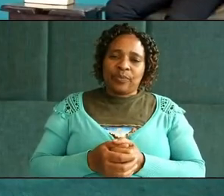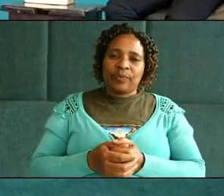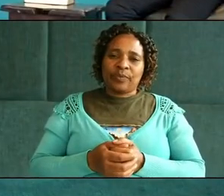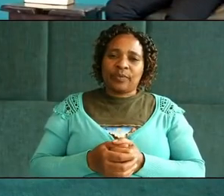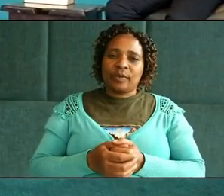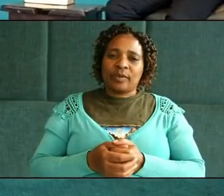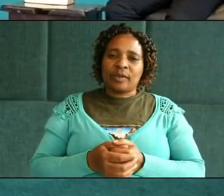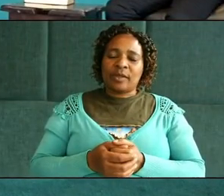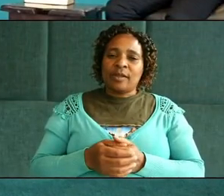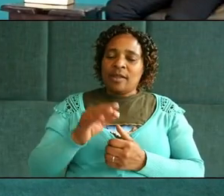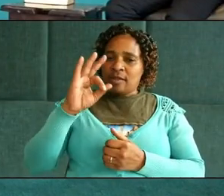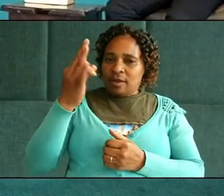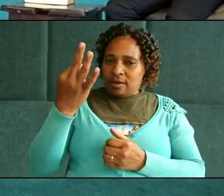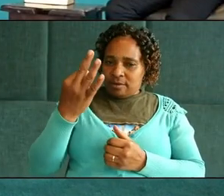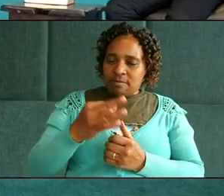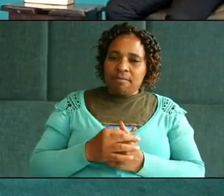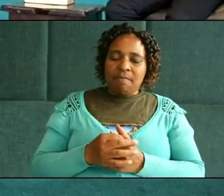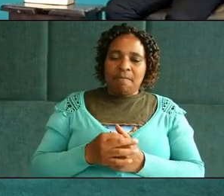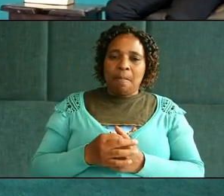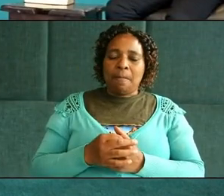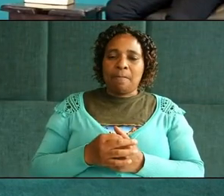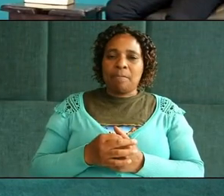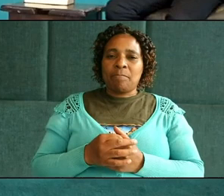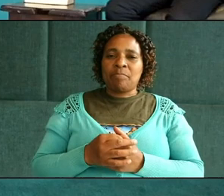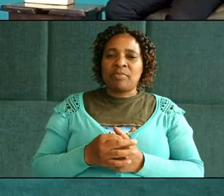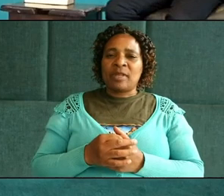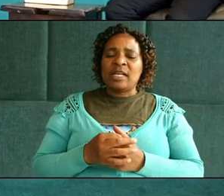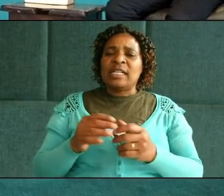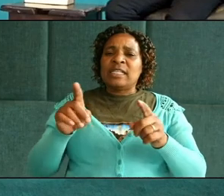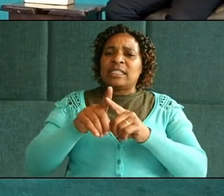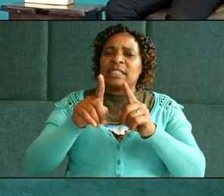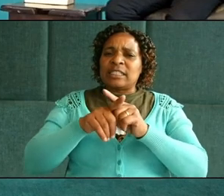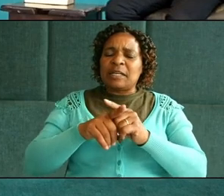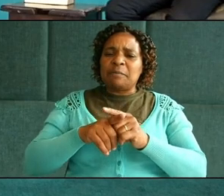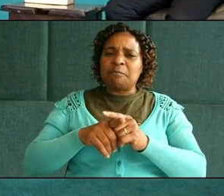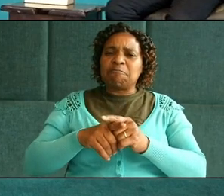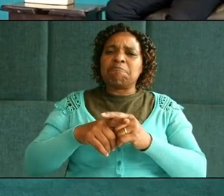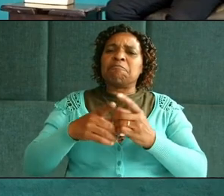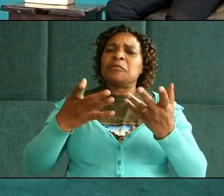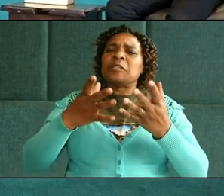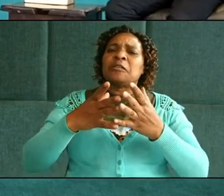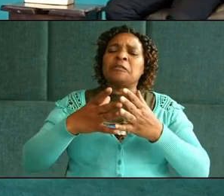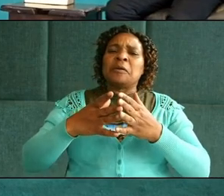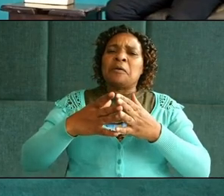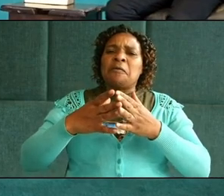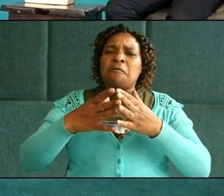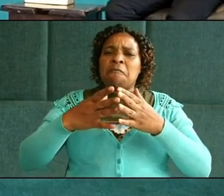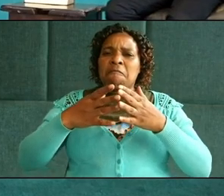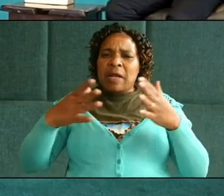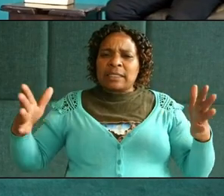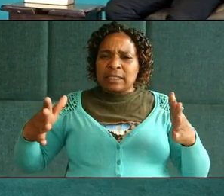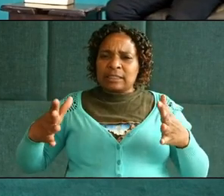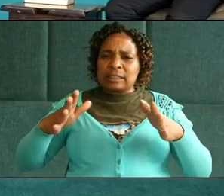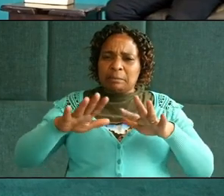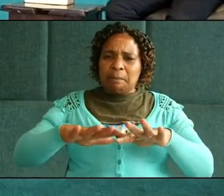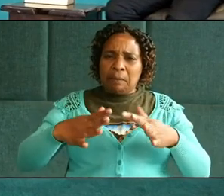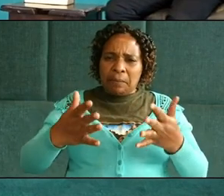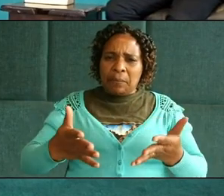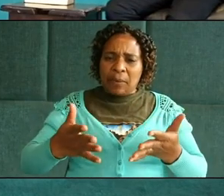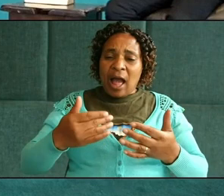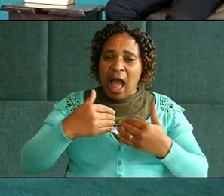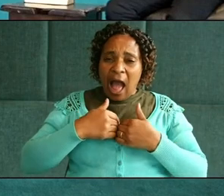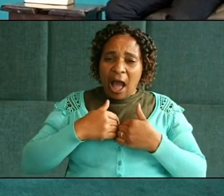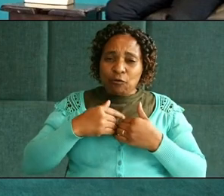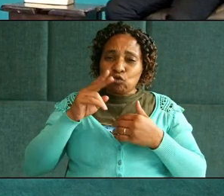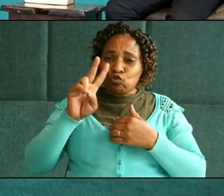The third one is even the flattest pancake has two sides. It's a fact. You